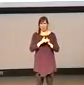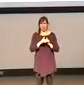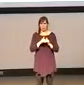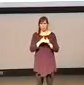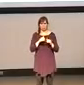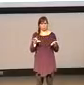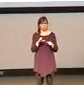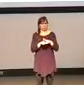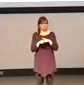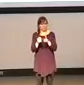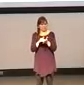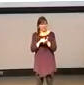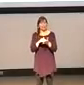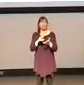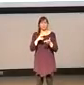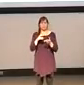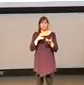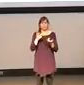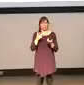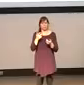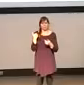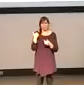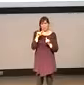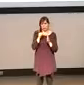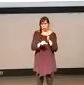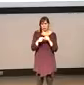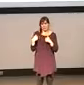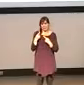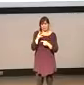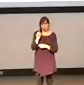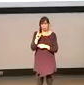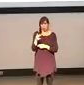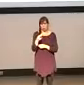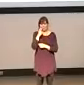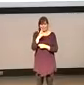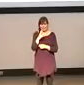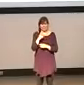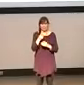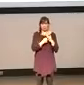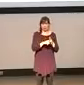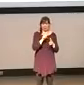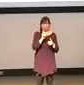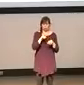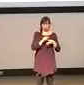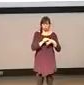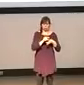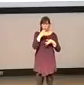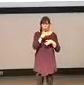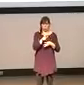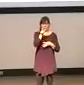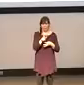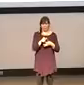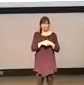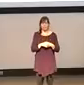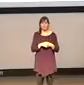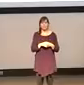is the surgical activity over the since March, and you can see where we were at the beginning of March, the blue line,